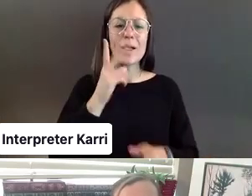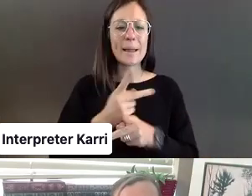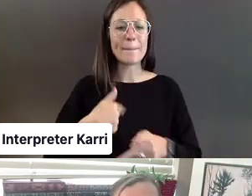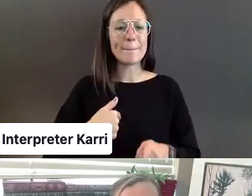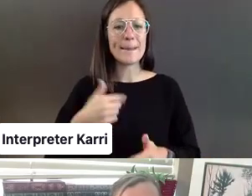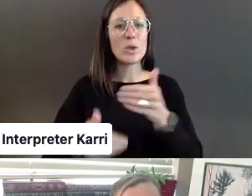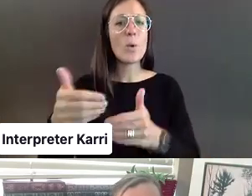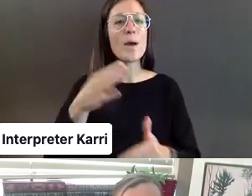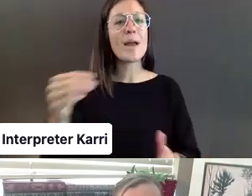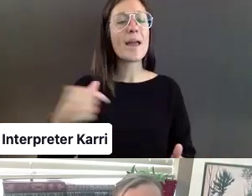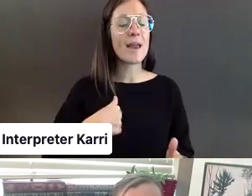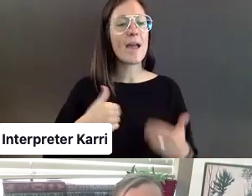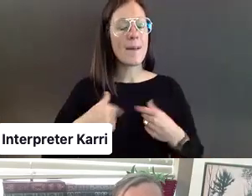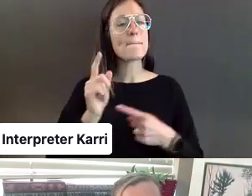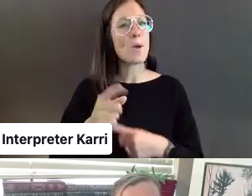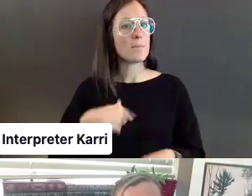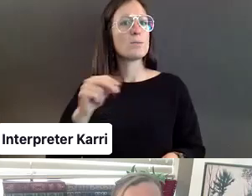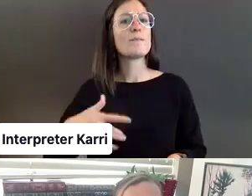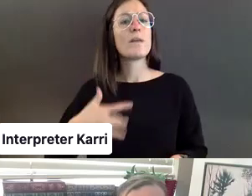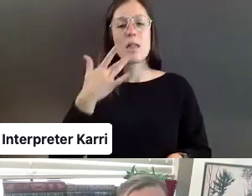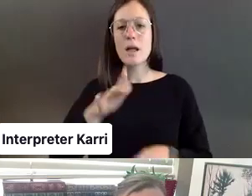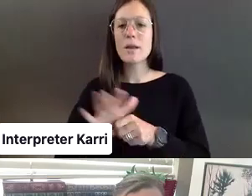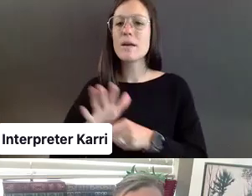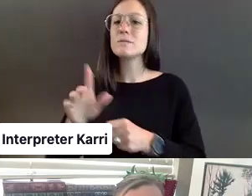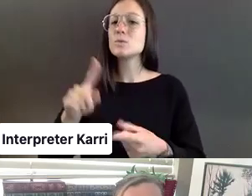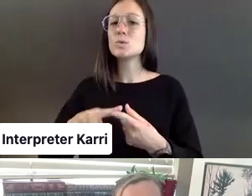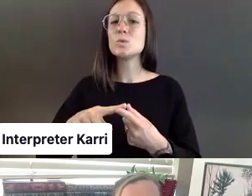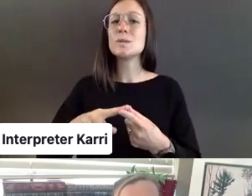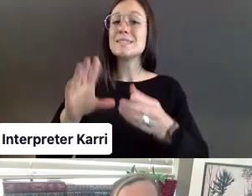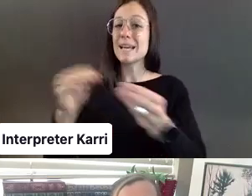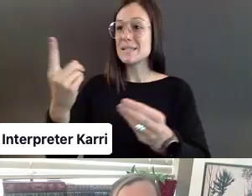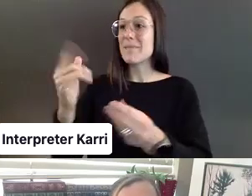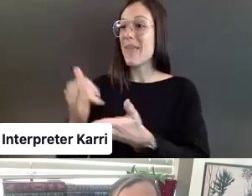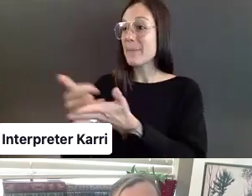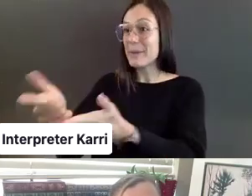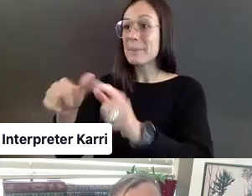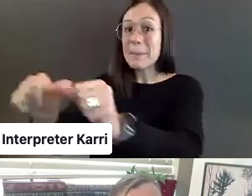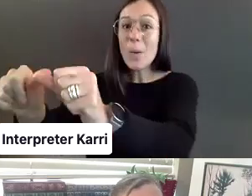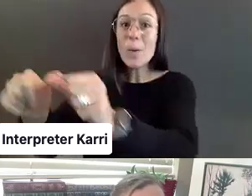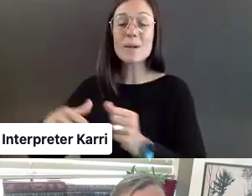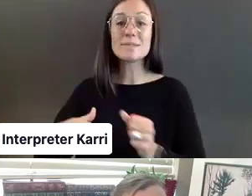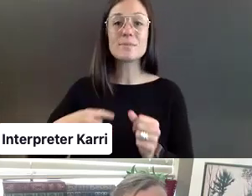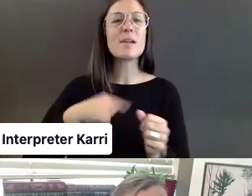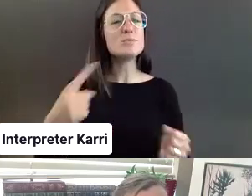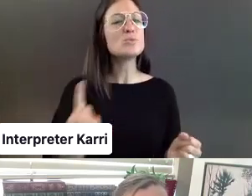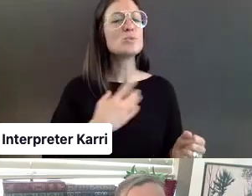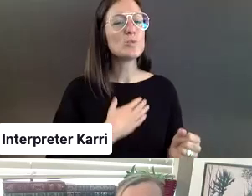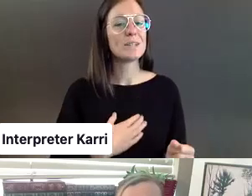there's moments where I felt lucky enough to be able to say the thing that keeps someone else going. And I just feel like I wish